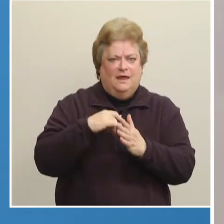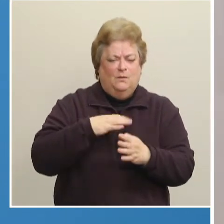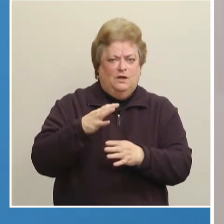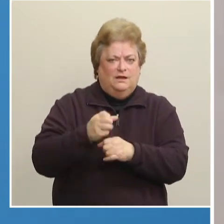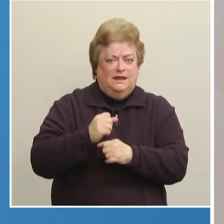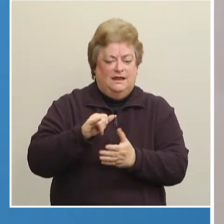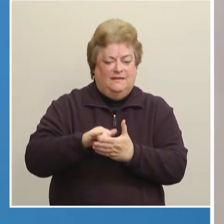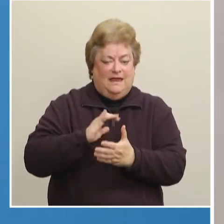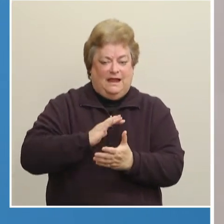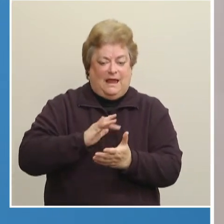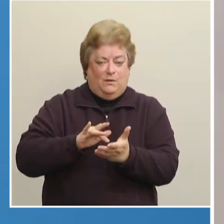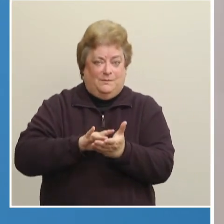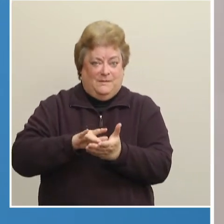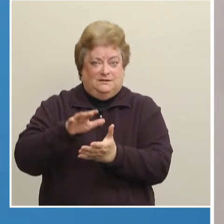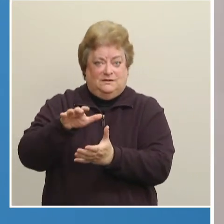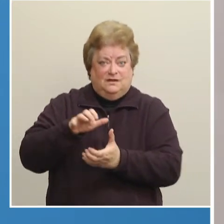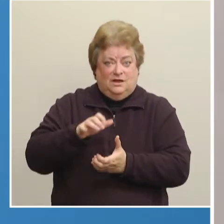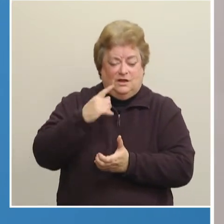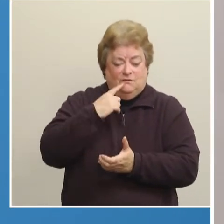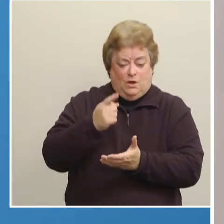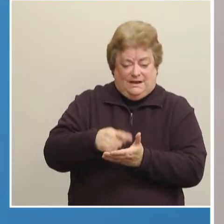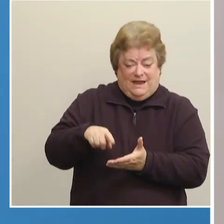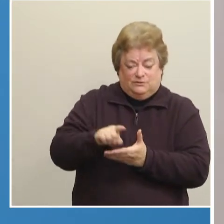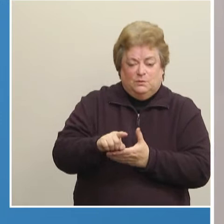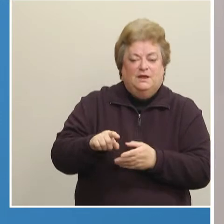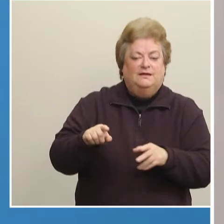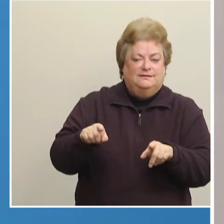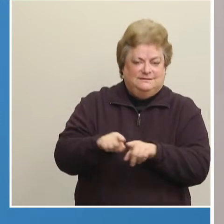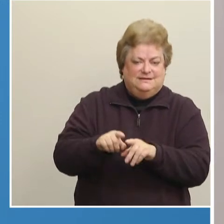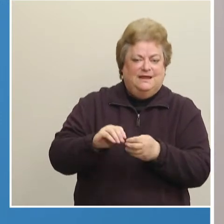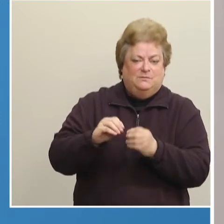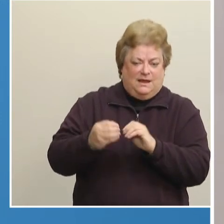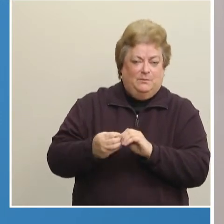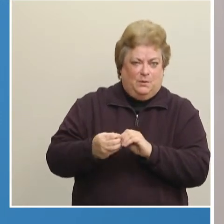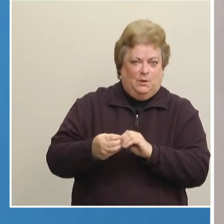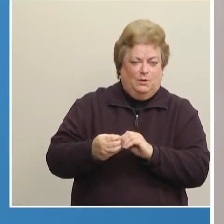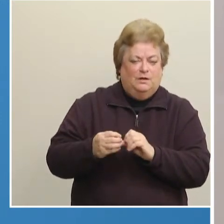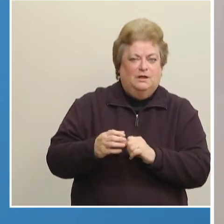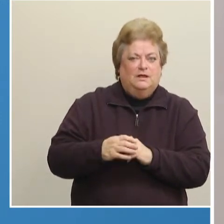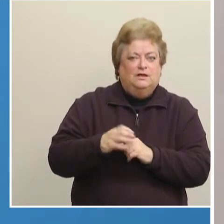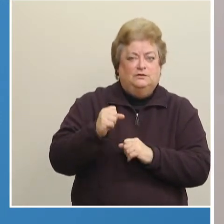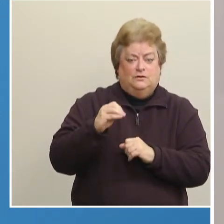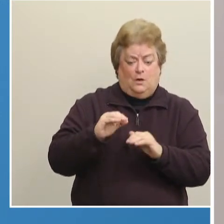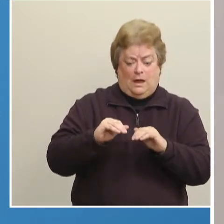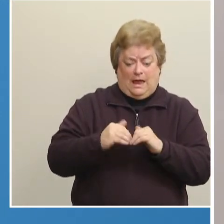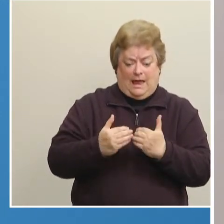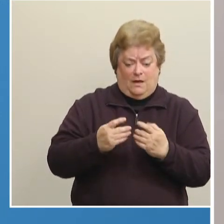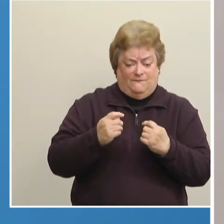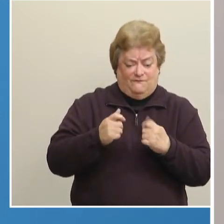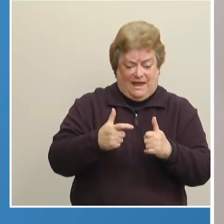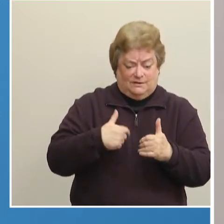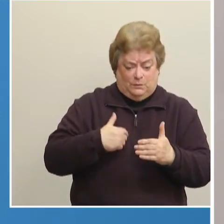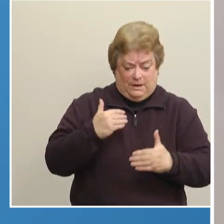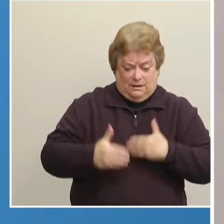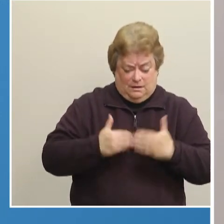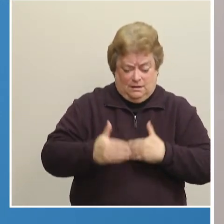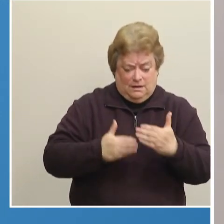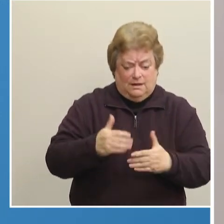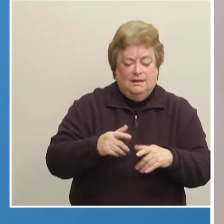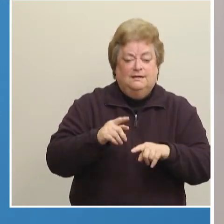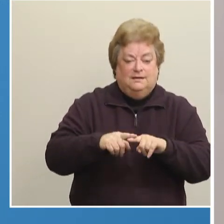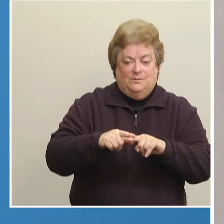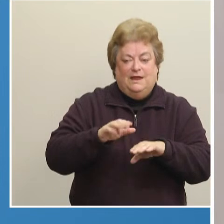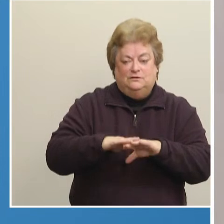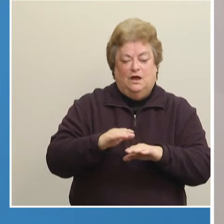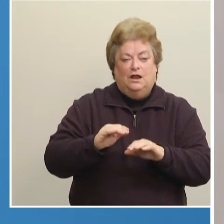our shipment for next week is the same at the 8190. So how fast we move is really dependent on how fast we